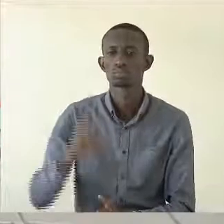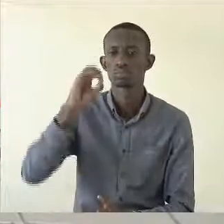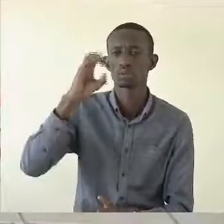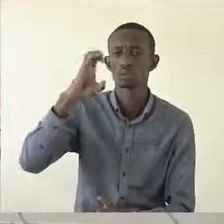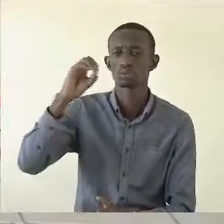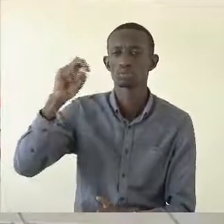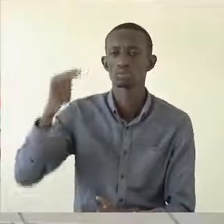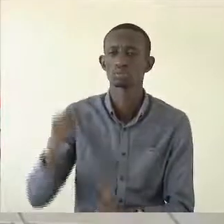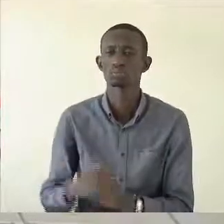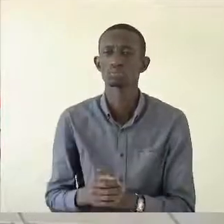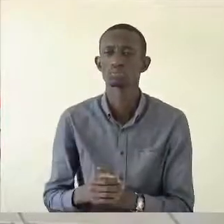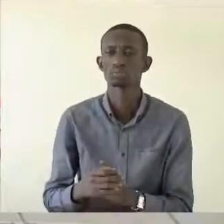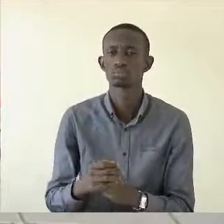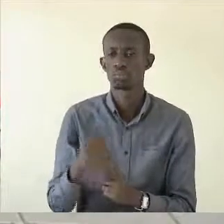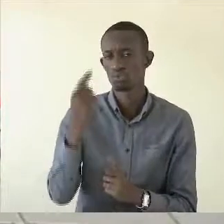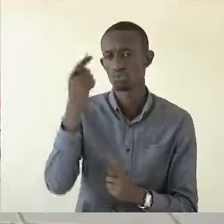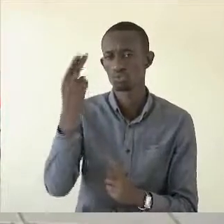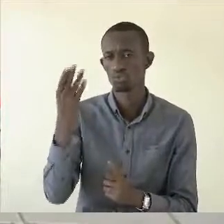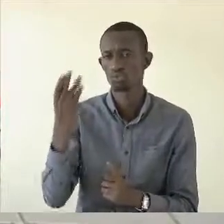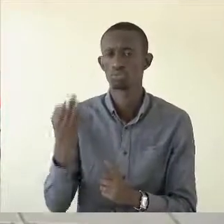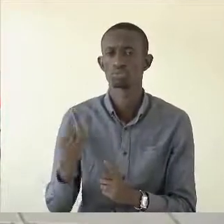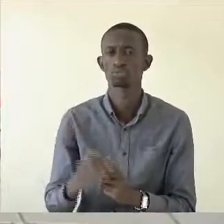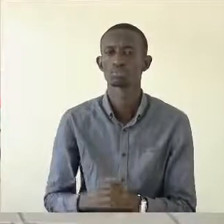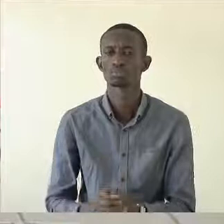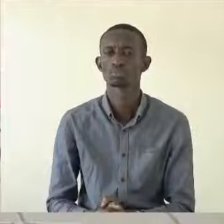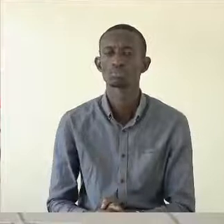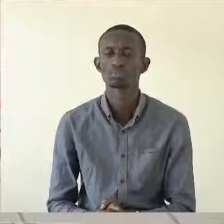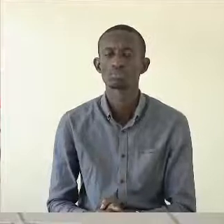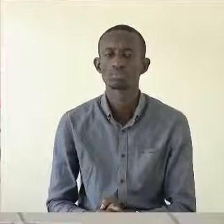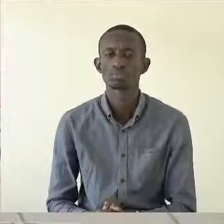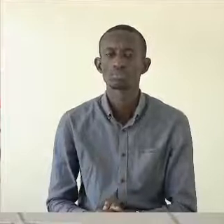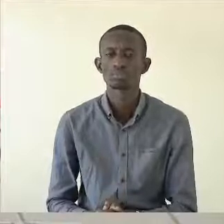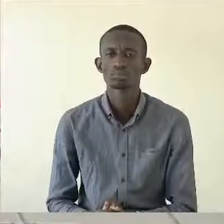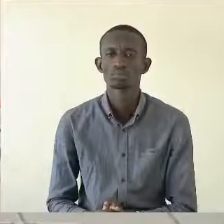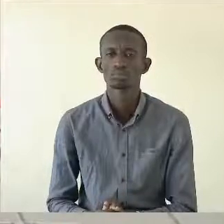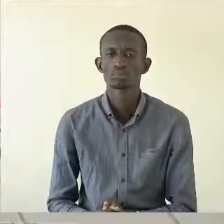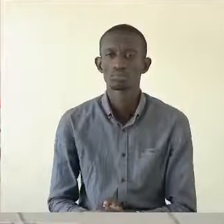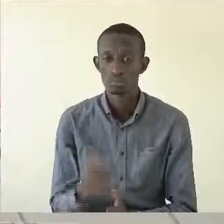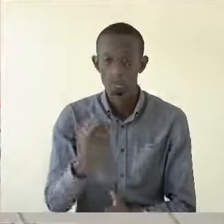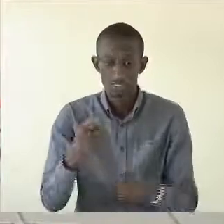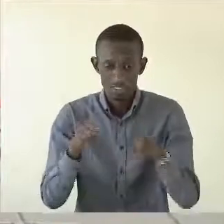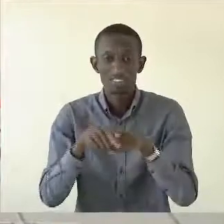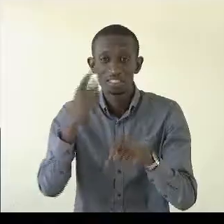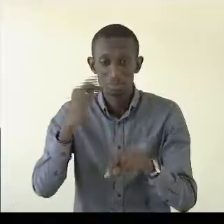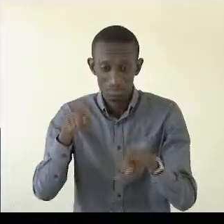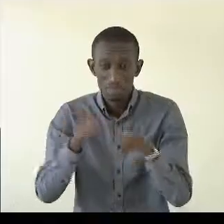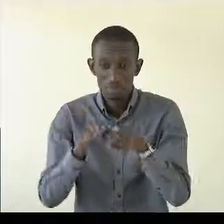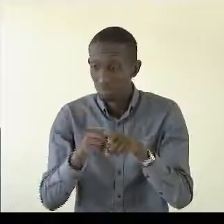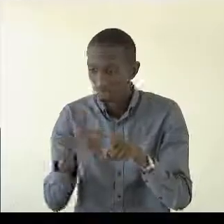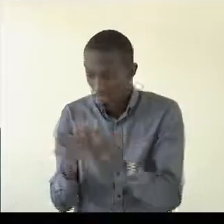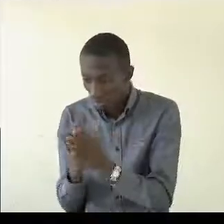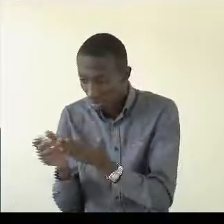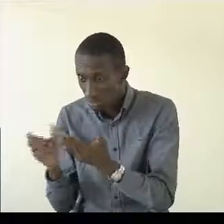HCH2COOH, and giving those three carboxylic acids. You have the same answers that we